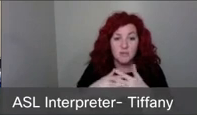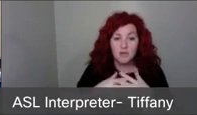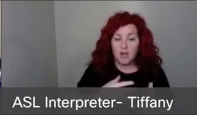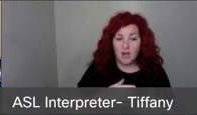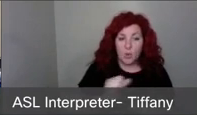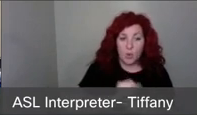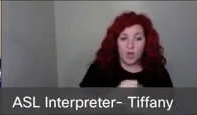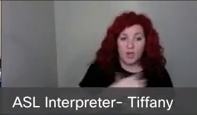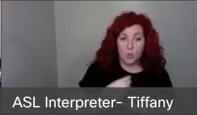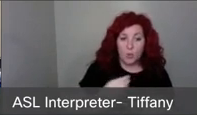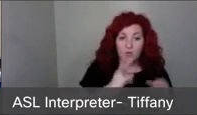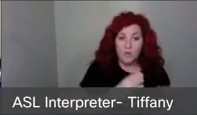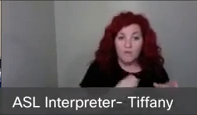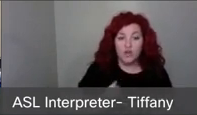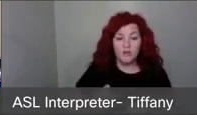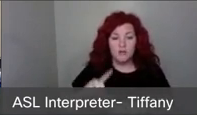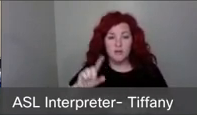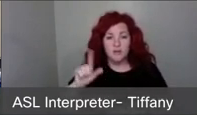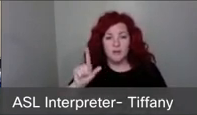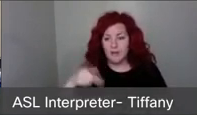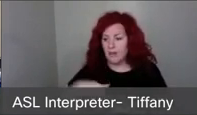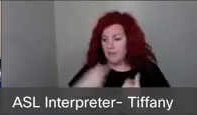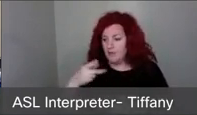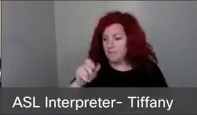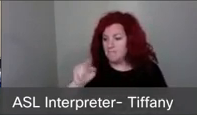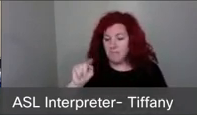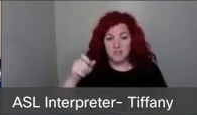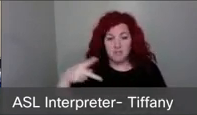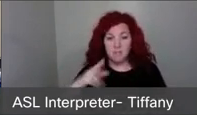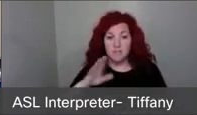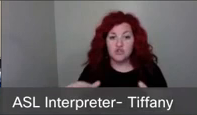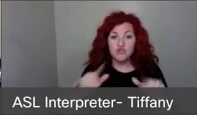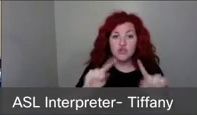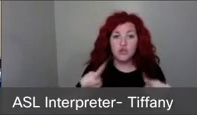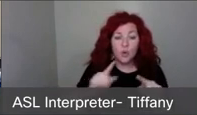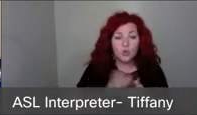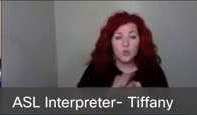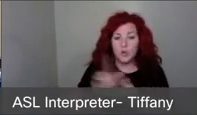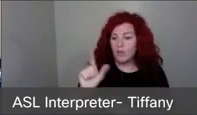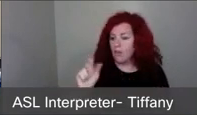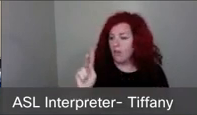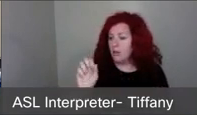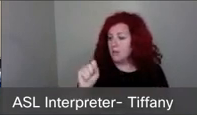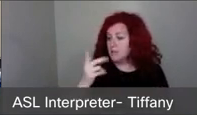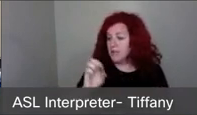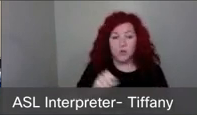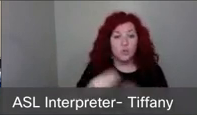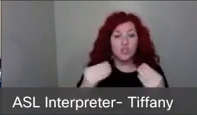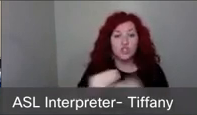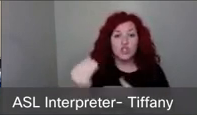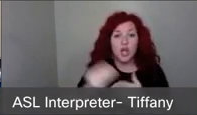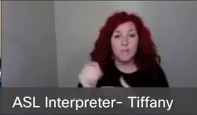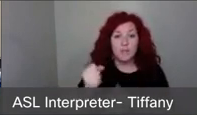My children go to school in Lakeside. Along with my other fellow tribal members, we shop in Sholo and all the other